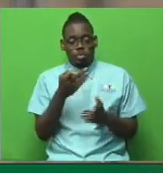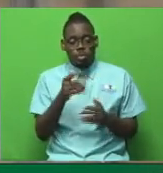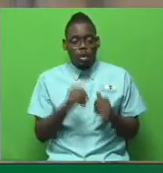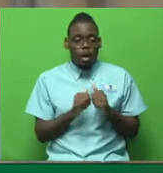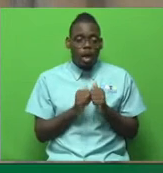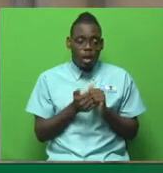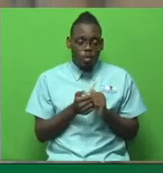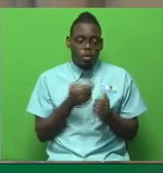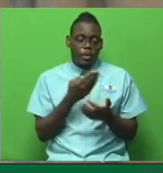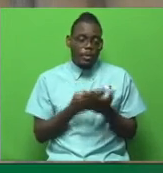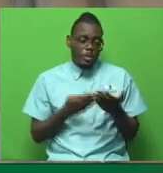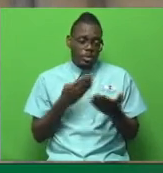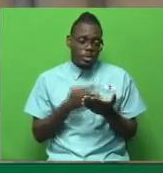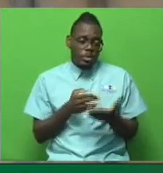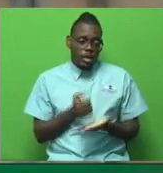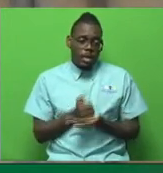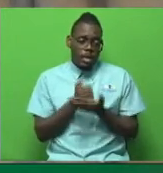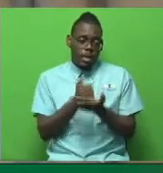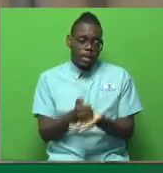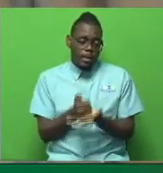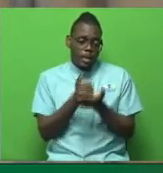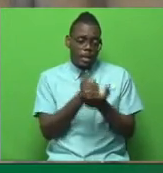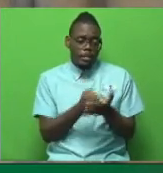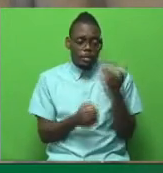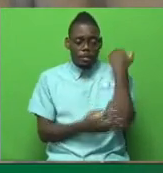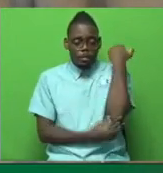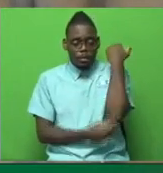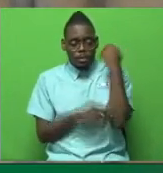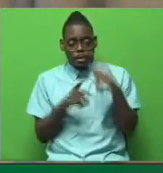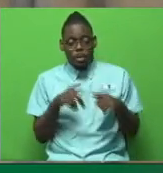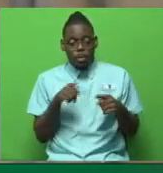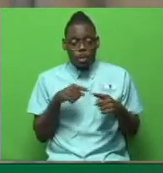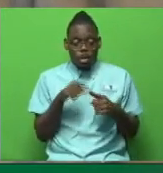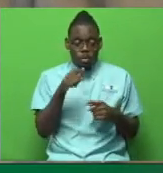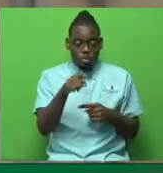when you listen to the opposition on certain commentators